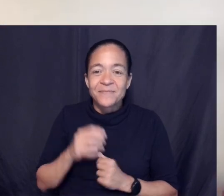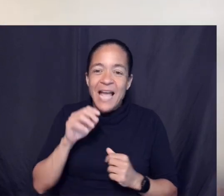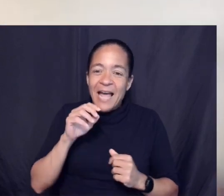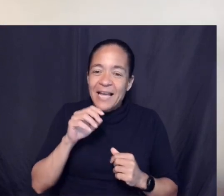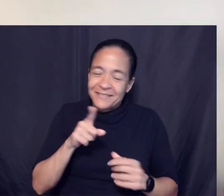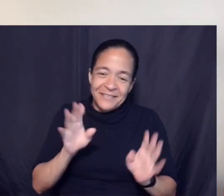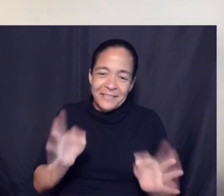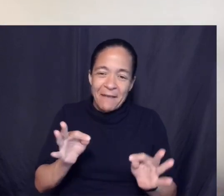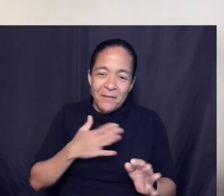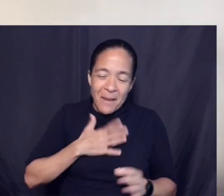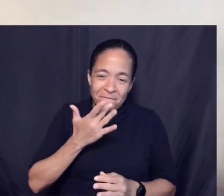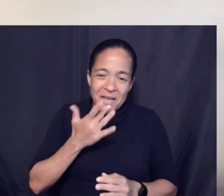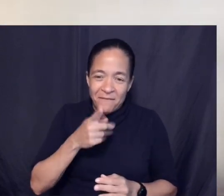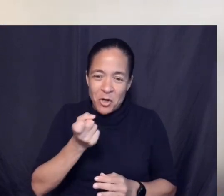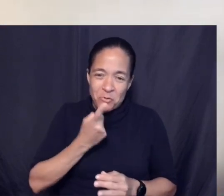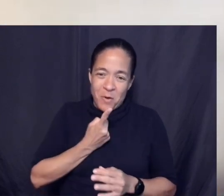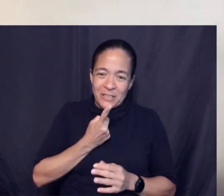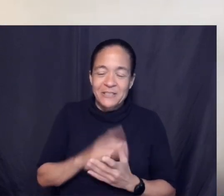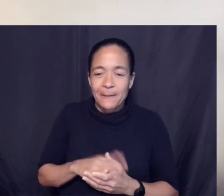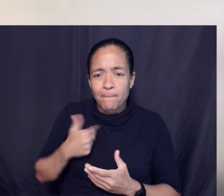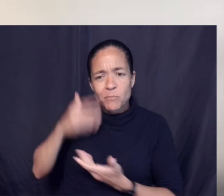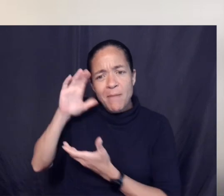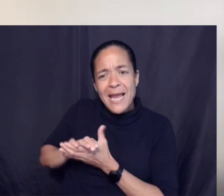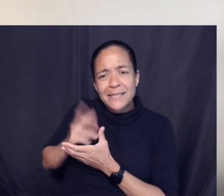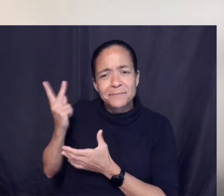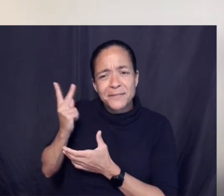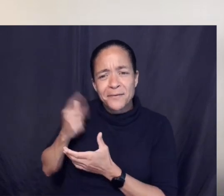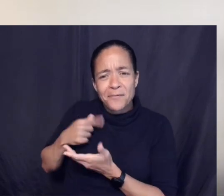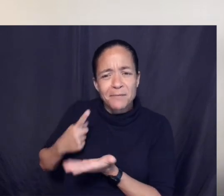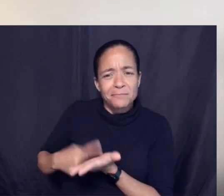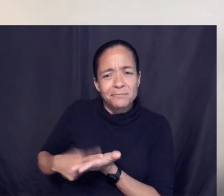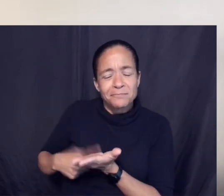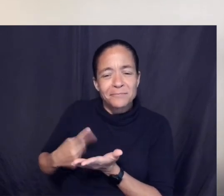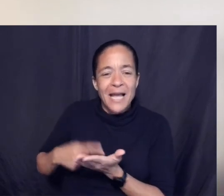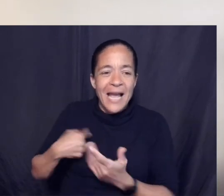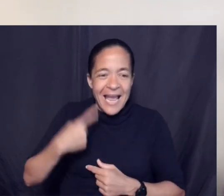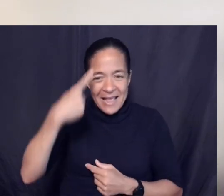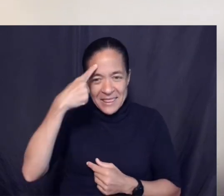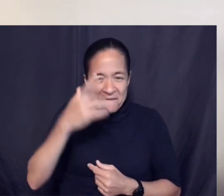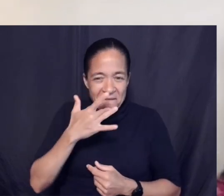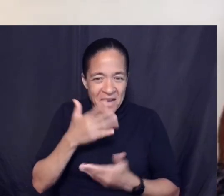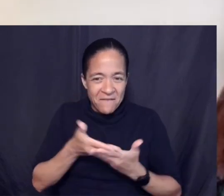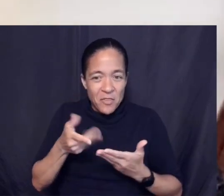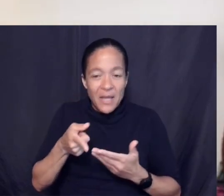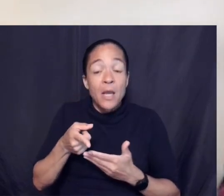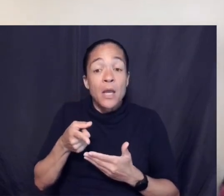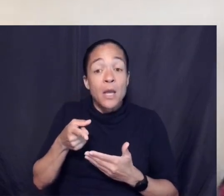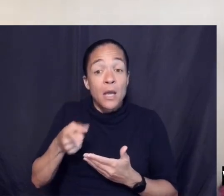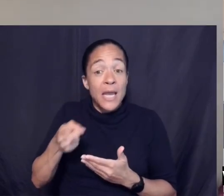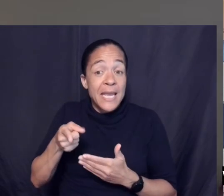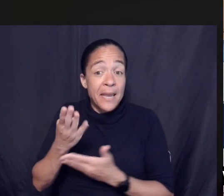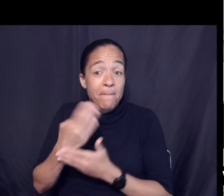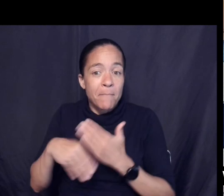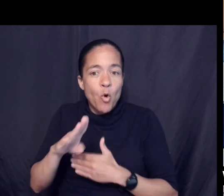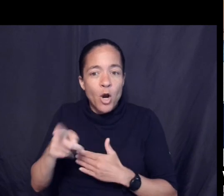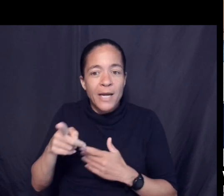one of my favorite questions. But my husband and I actually kind of were talking about this, and I think our favorite thing is when he was born, we